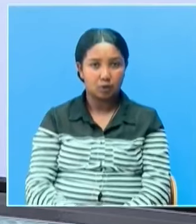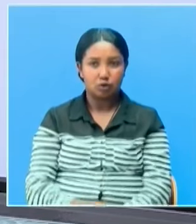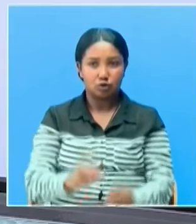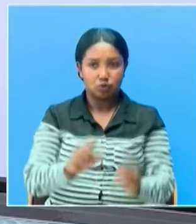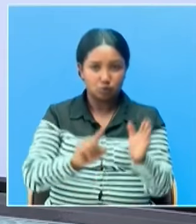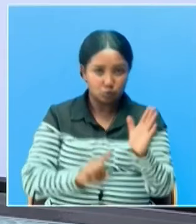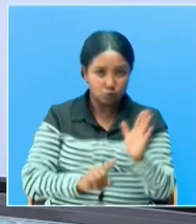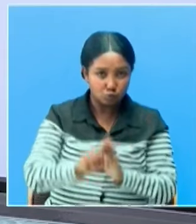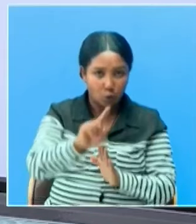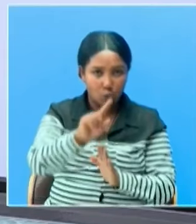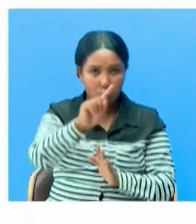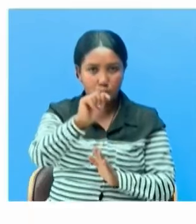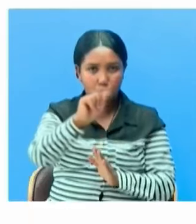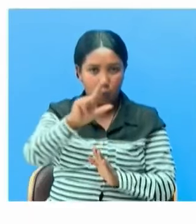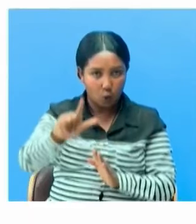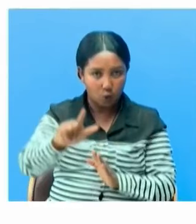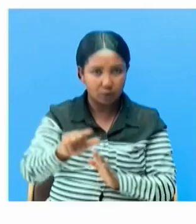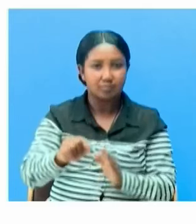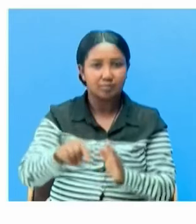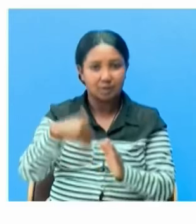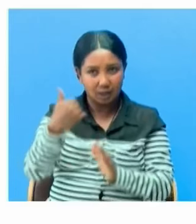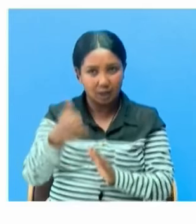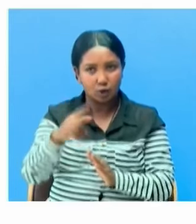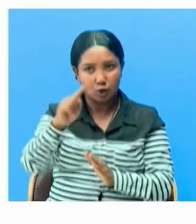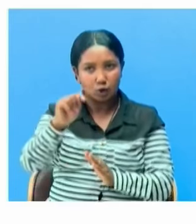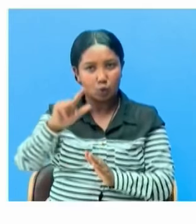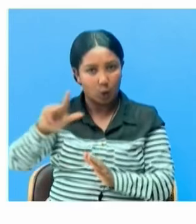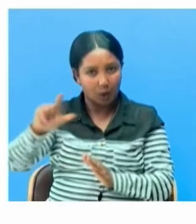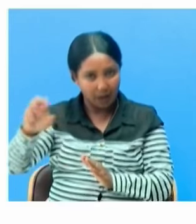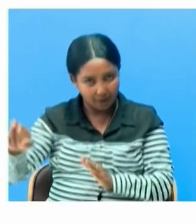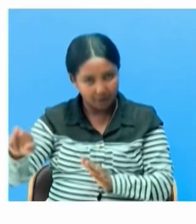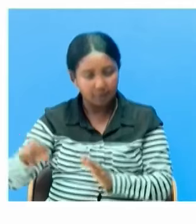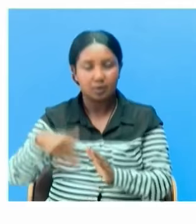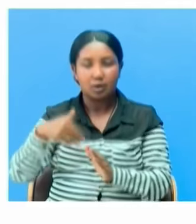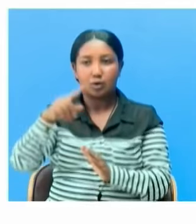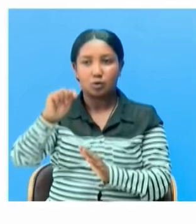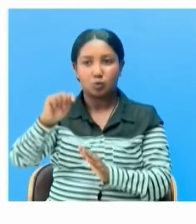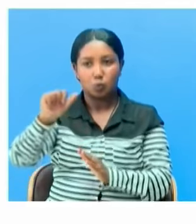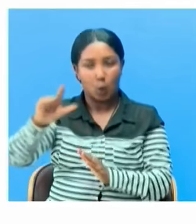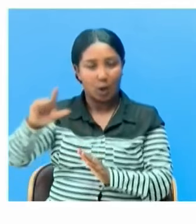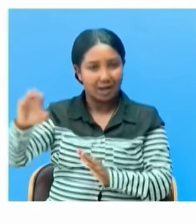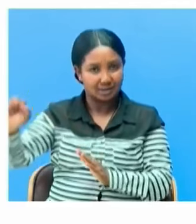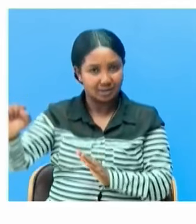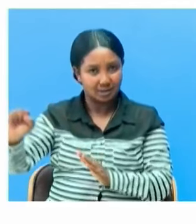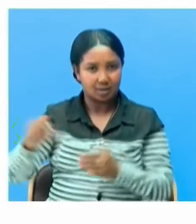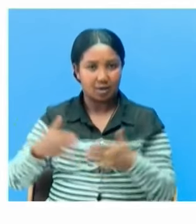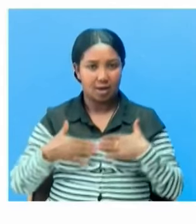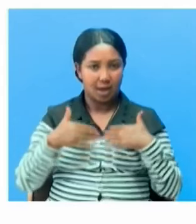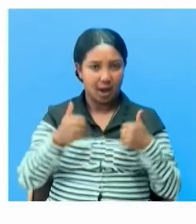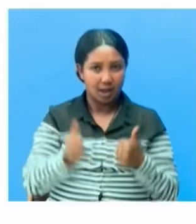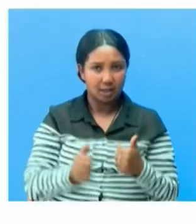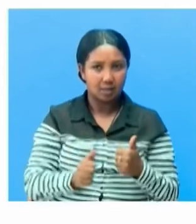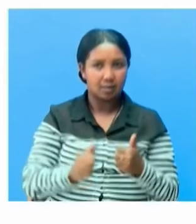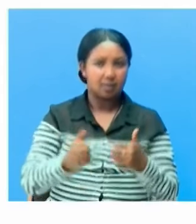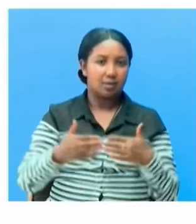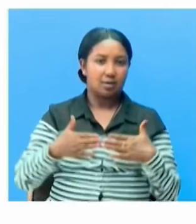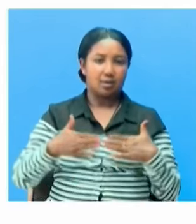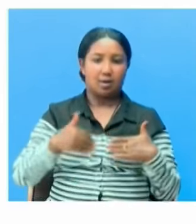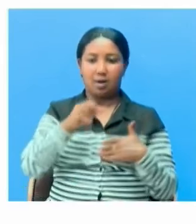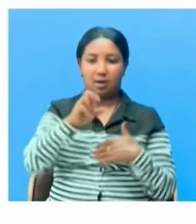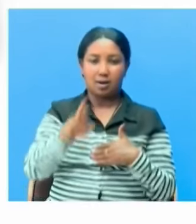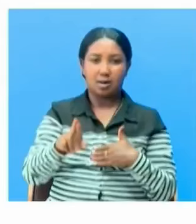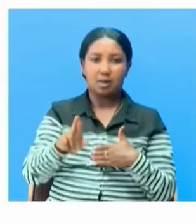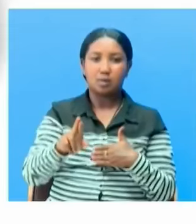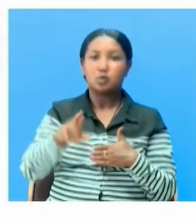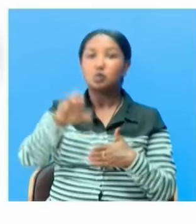young, young, younger. What about the